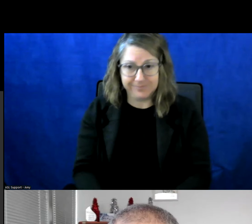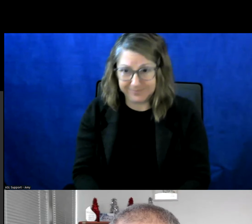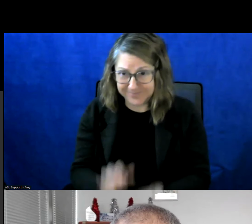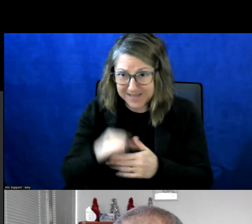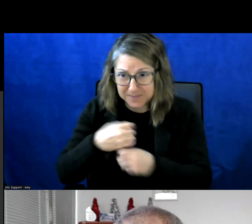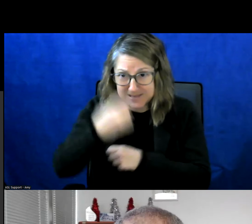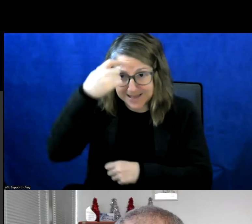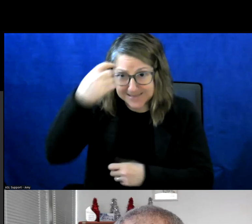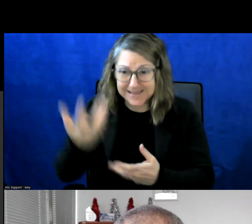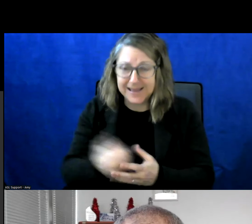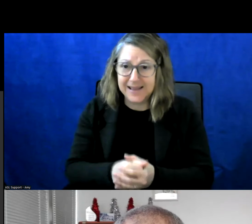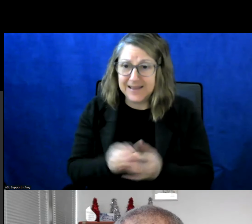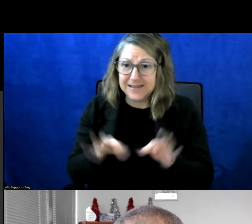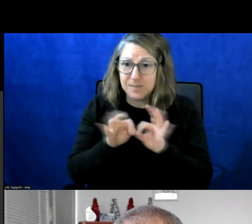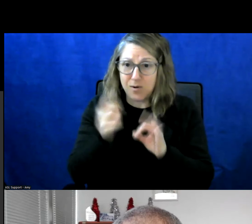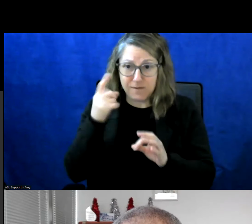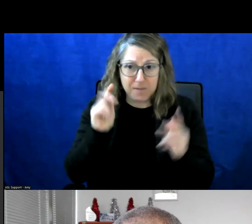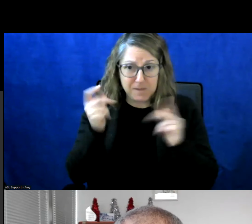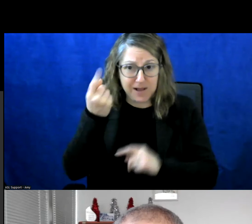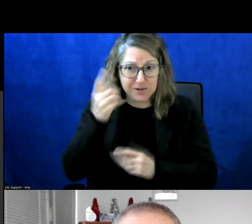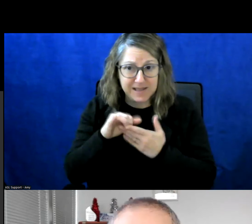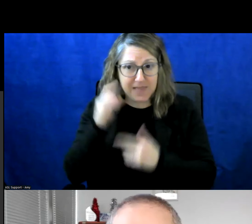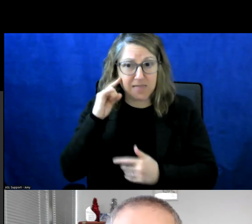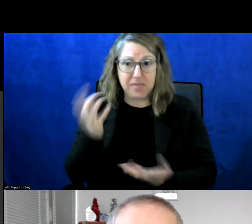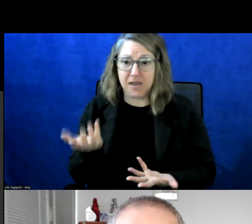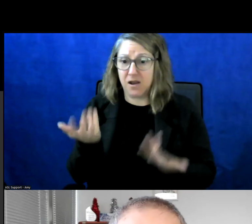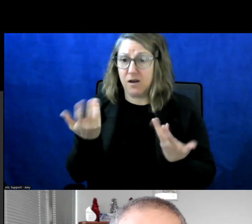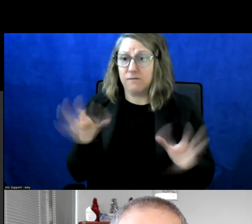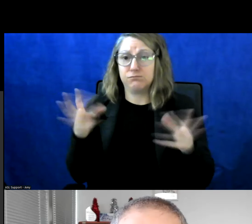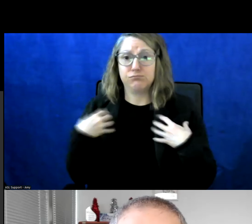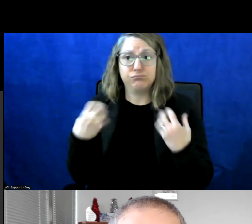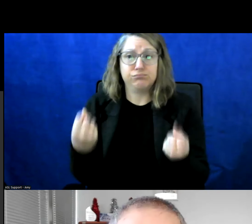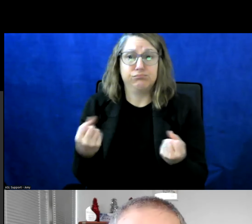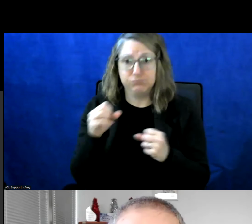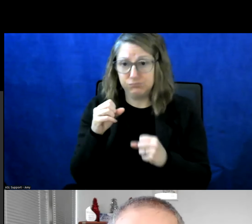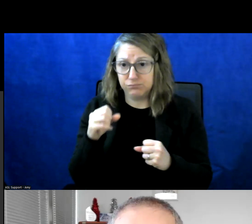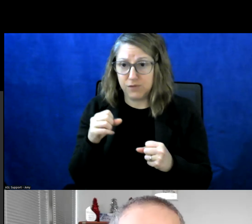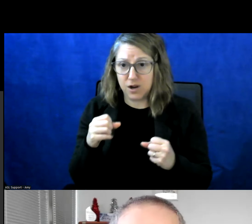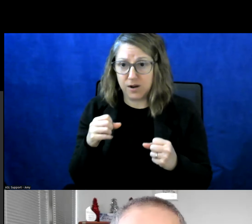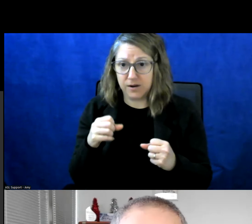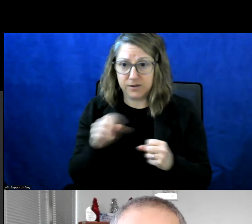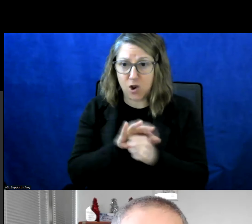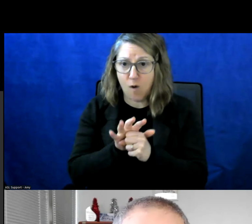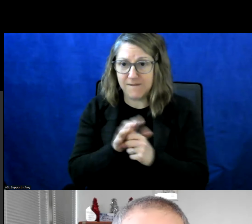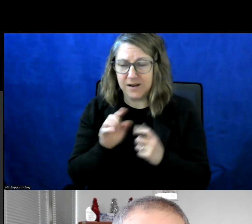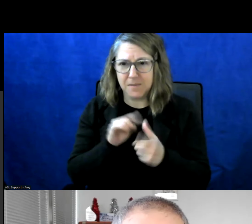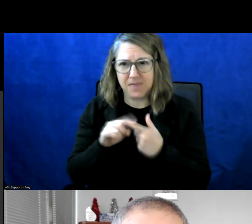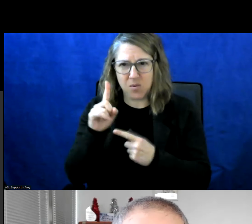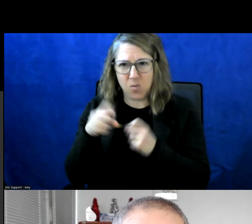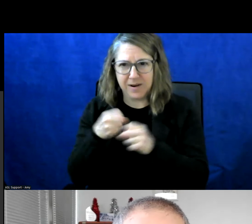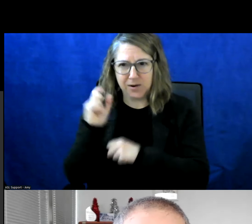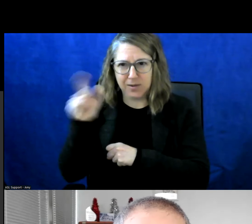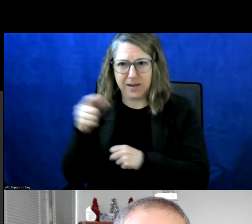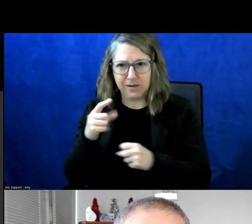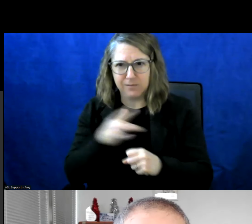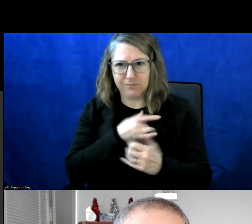sense? This is really important for people to realize because they think, oh, I recover from COVID, and a year down the line, they have a heart attack.